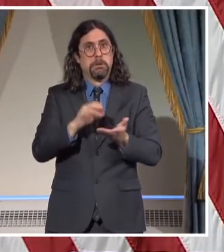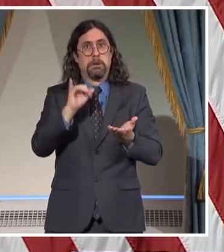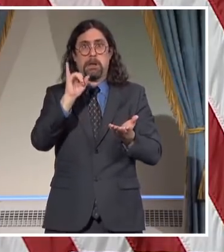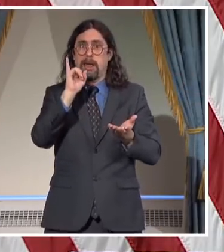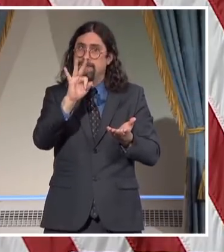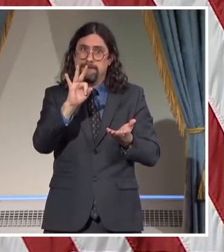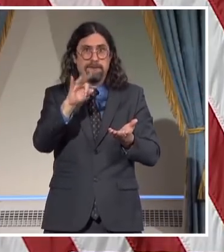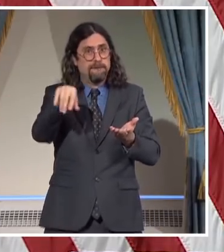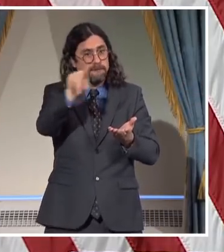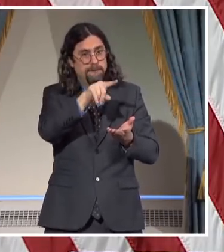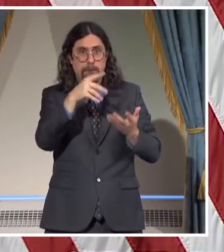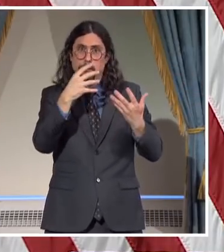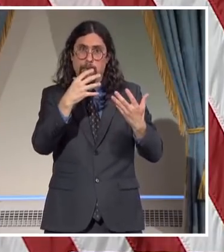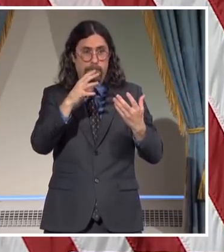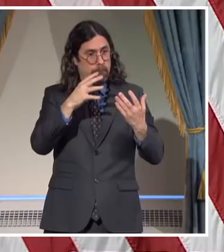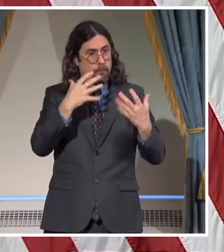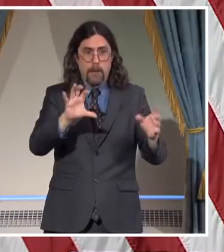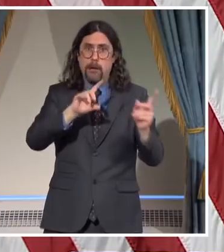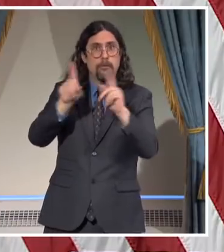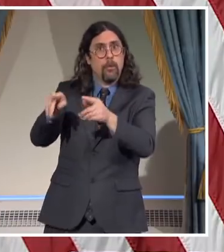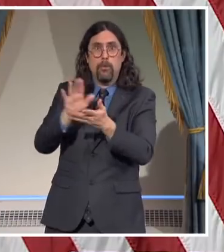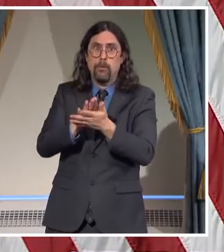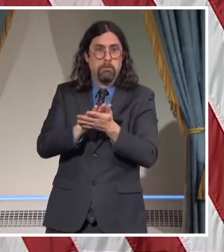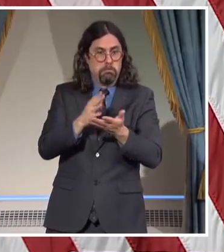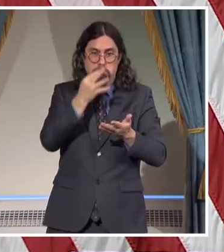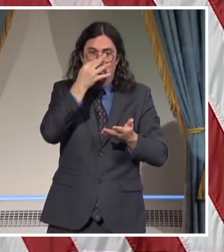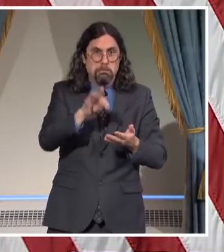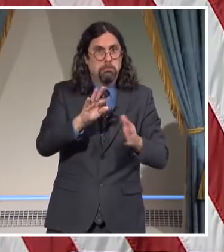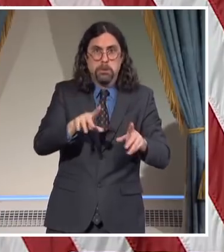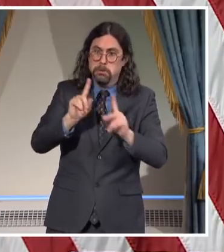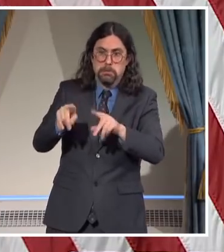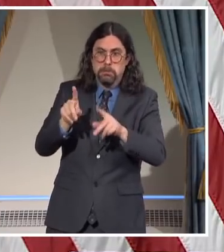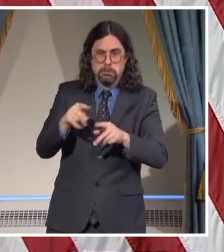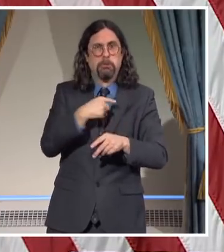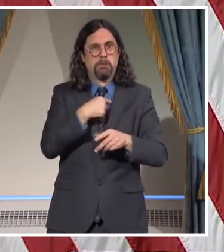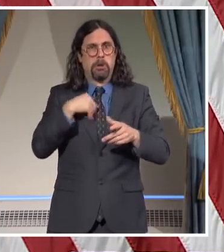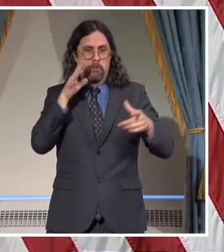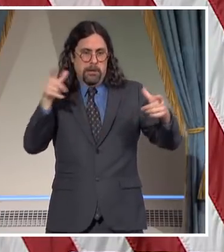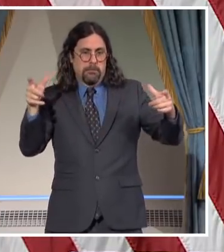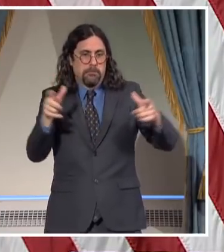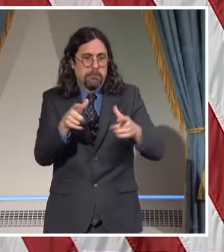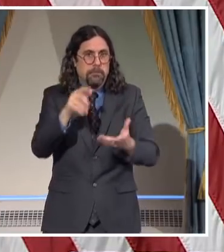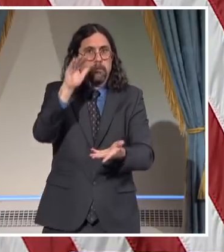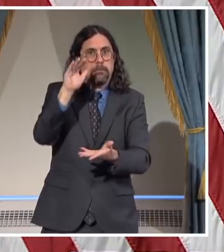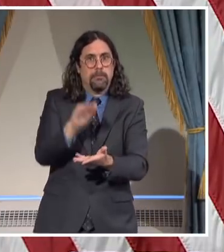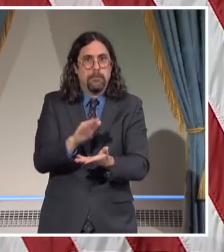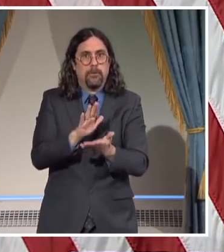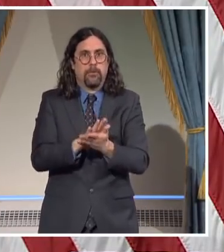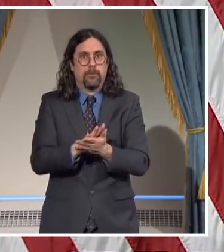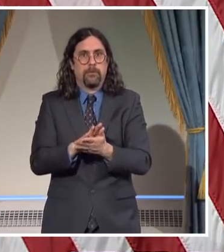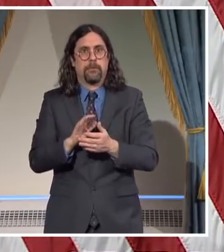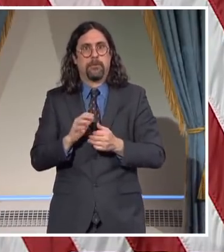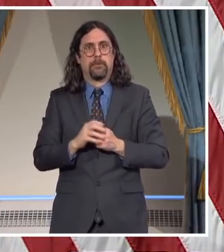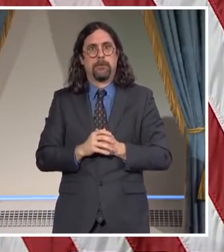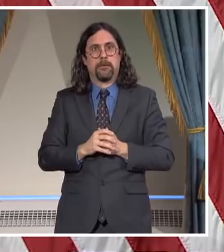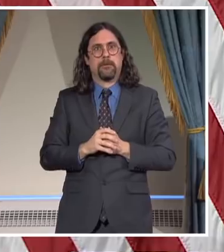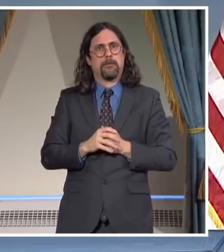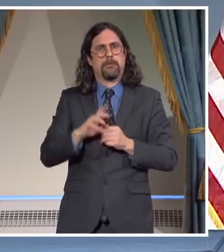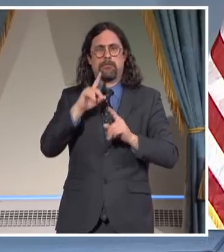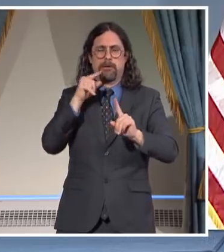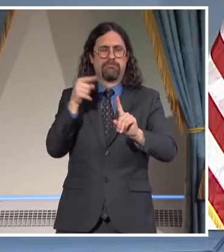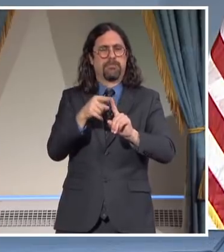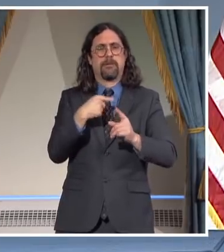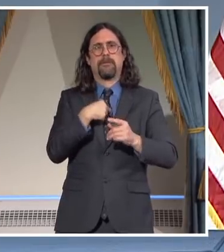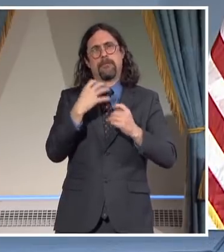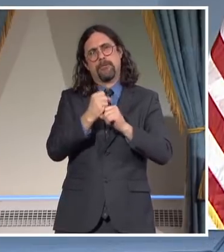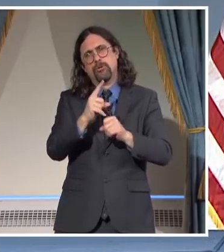essential workers can get to work and be really comfortable about where their kids are and what they're doing. Mr. Mayor, if I